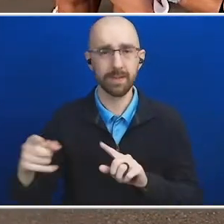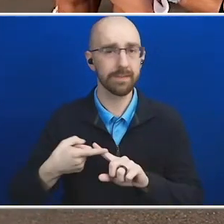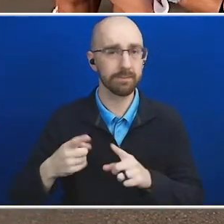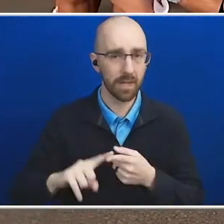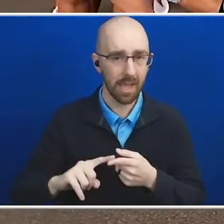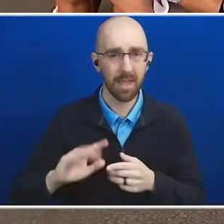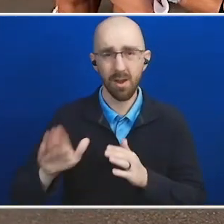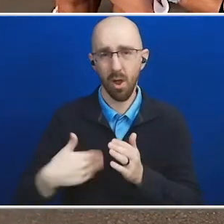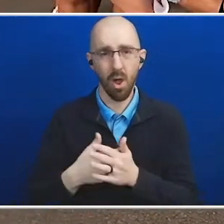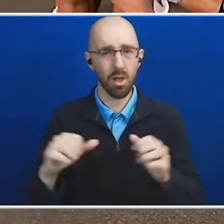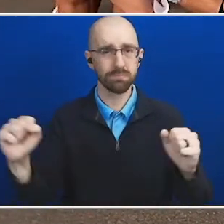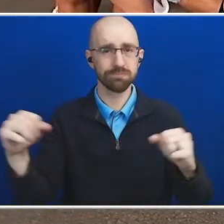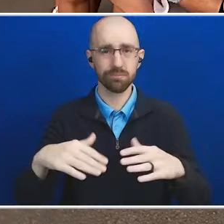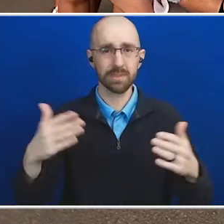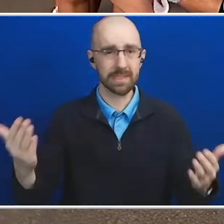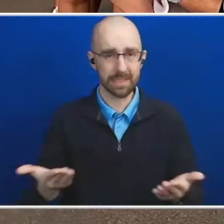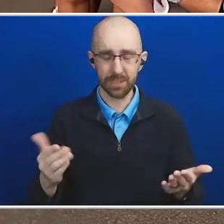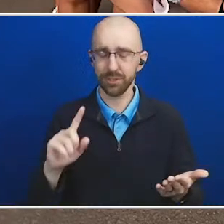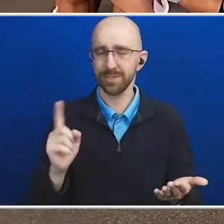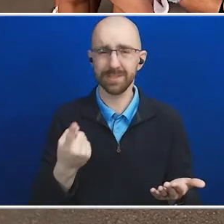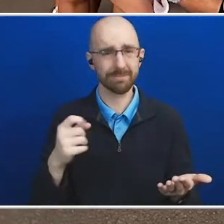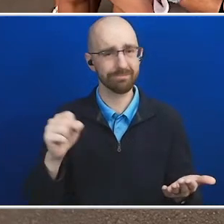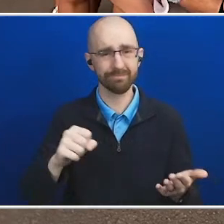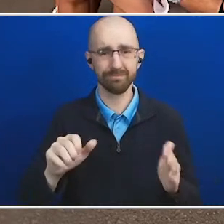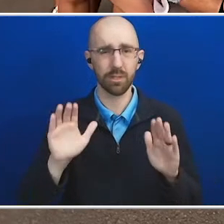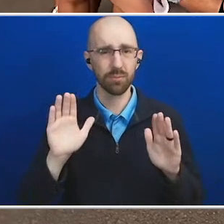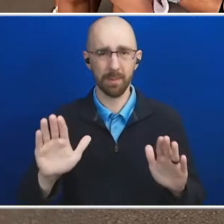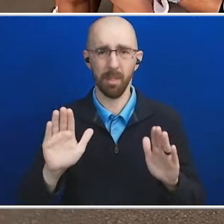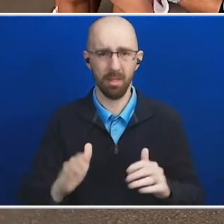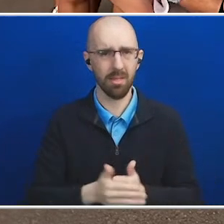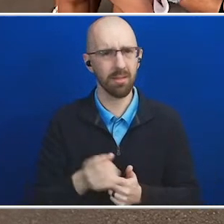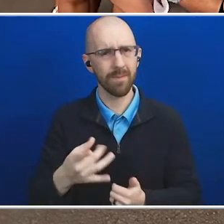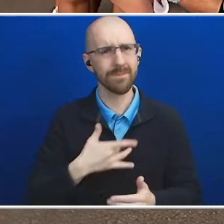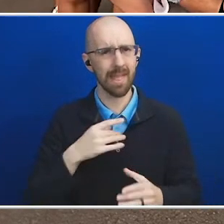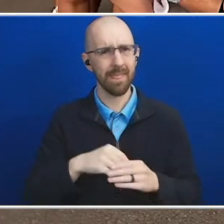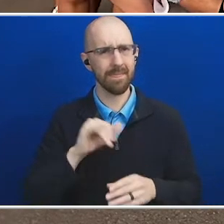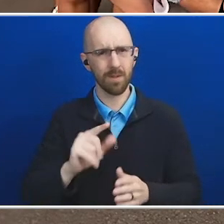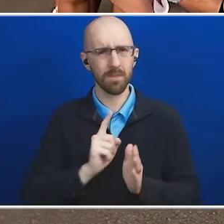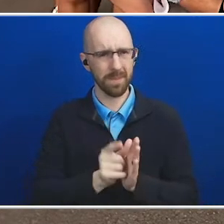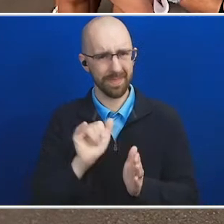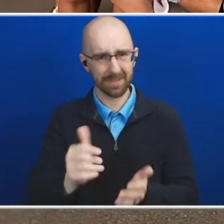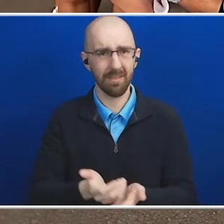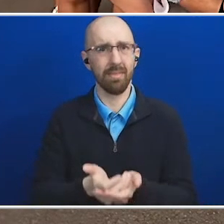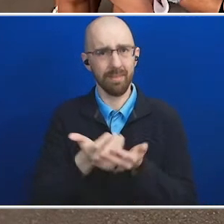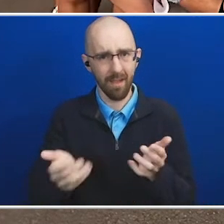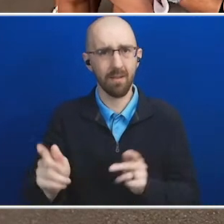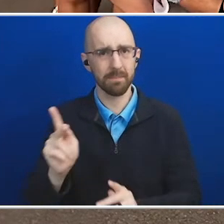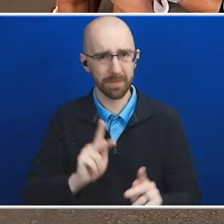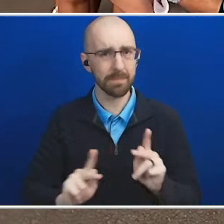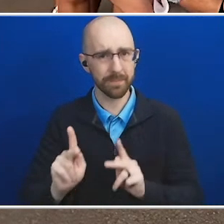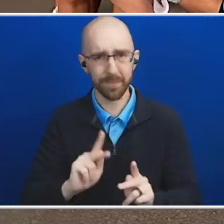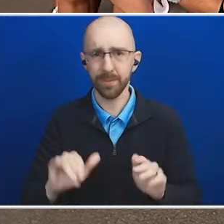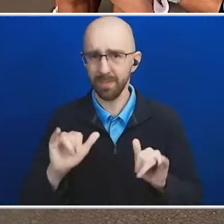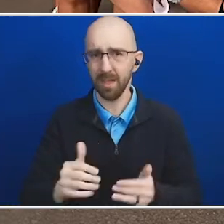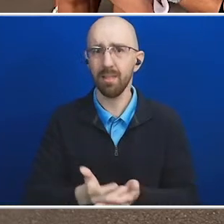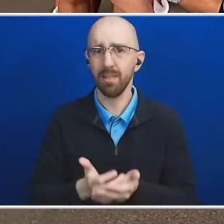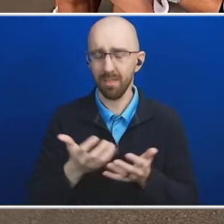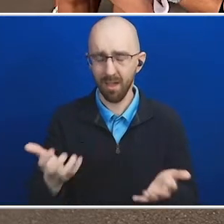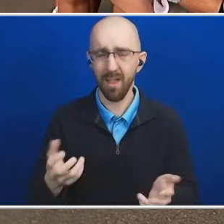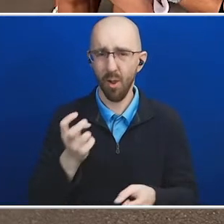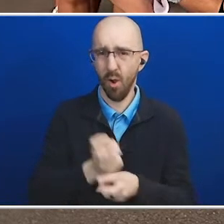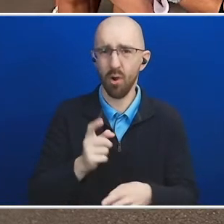was just, it was incredible. What were you feeling in those moments? I mean, that's a lot of people. I mean, that's a lot. Yes. I mean, that's hard to deny, that